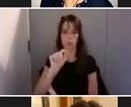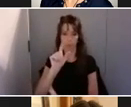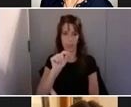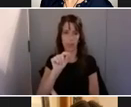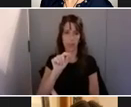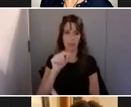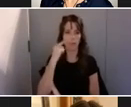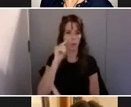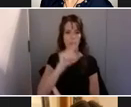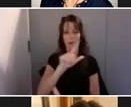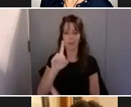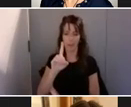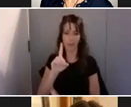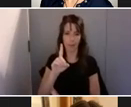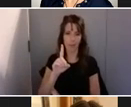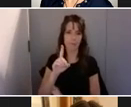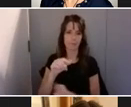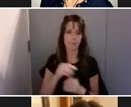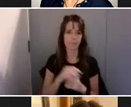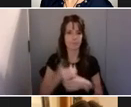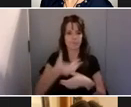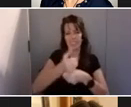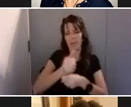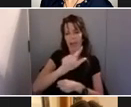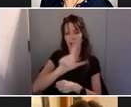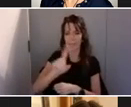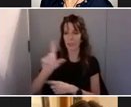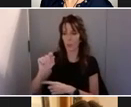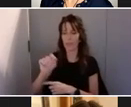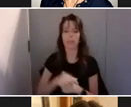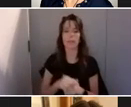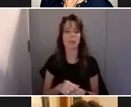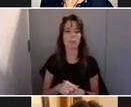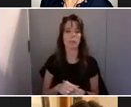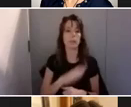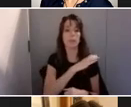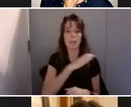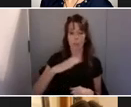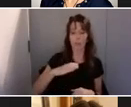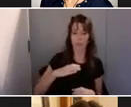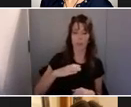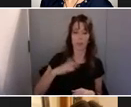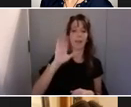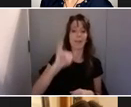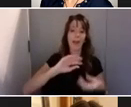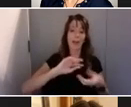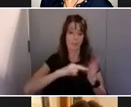LD, it's abbreviated LD 20, and then congressional districts. So this means,